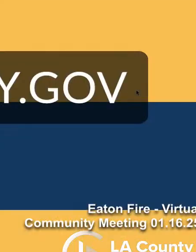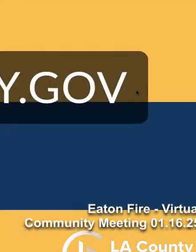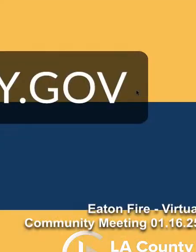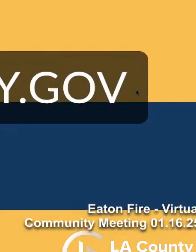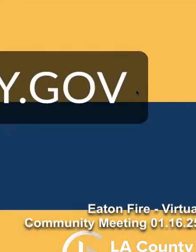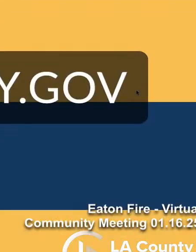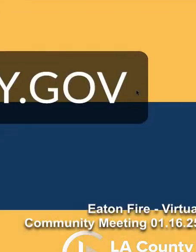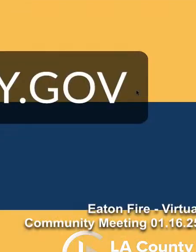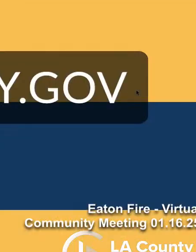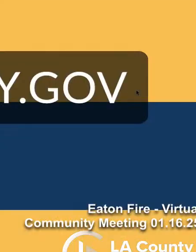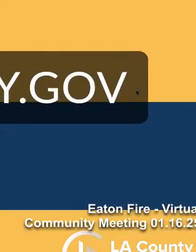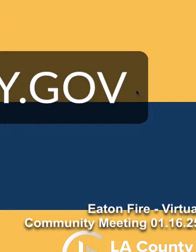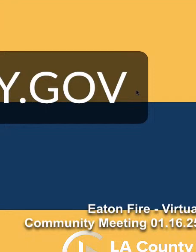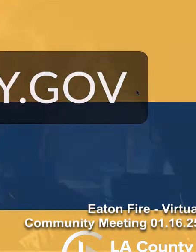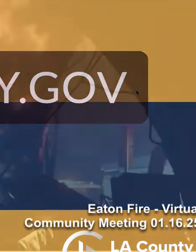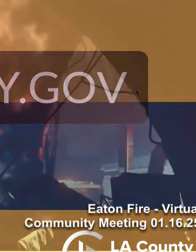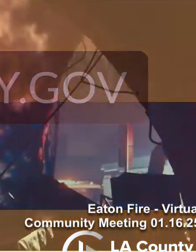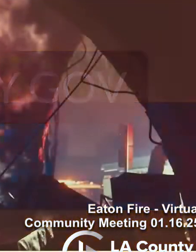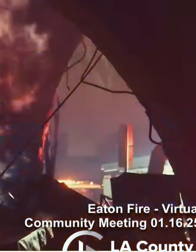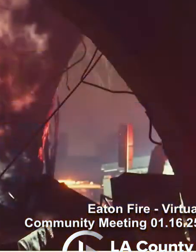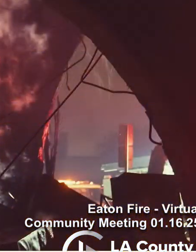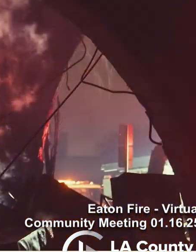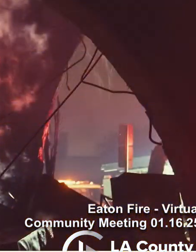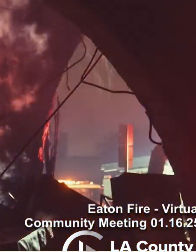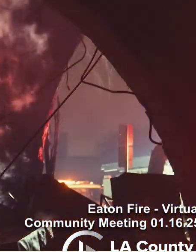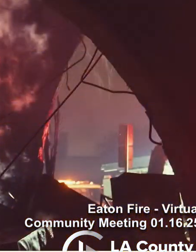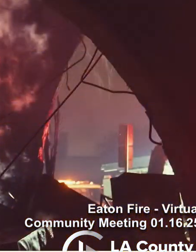recovery.lacounty.gov for ongoing updates and guidance.